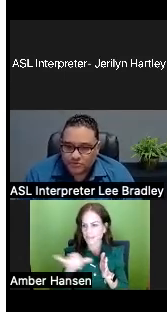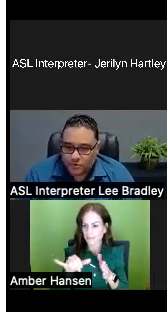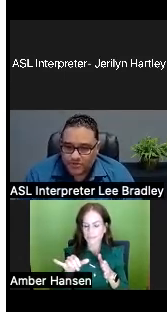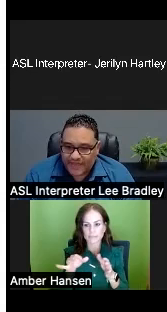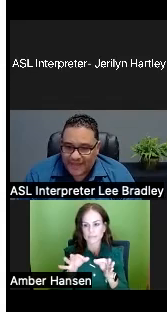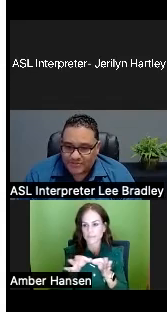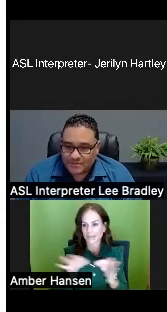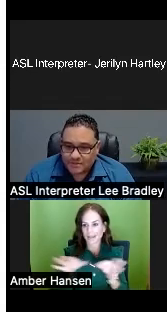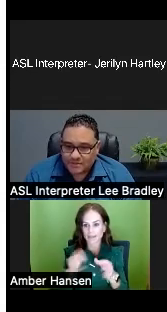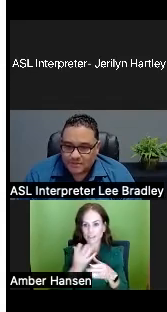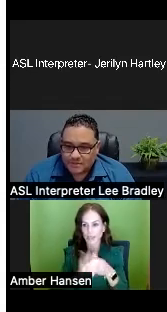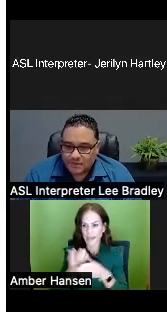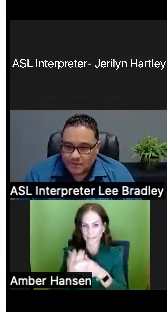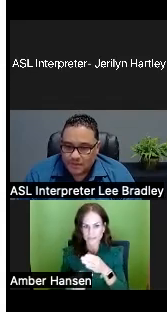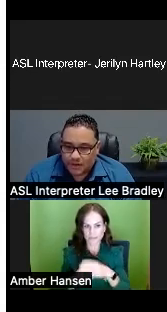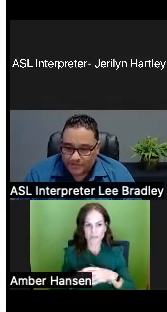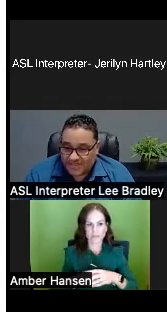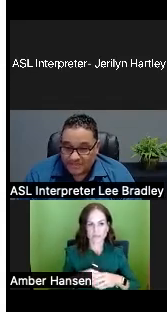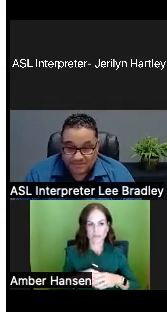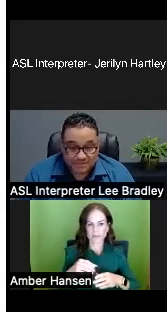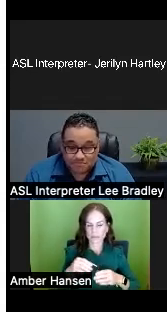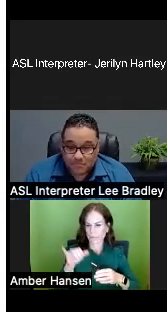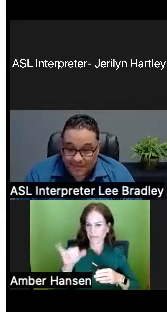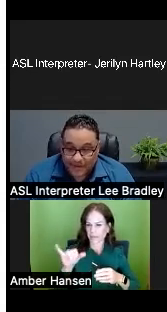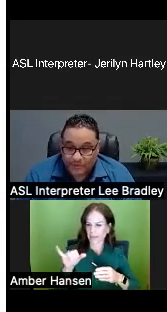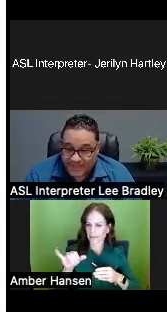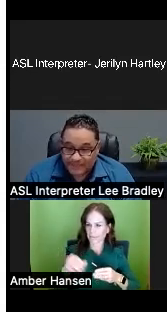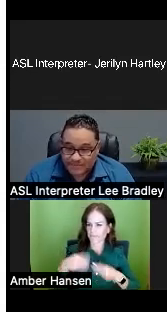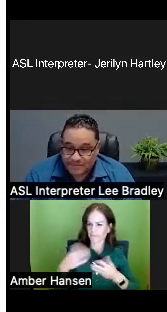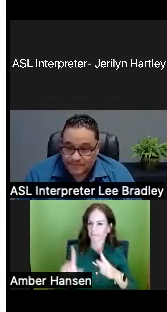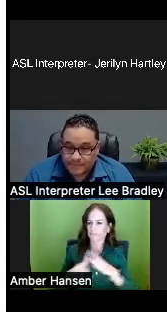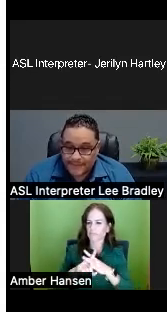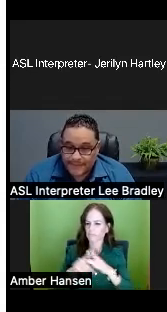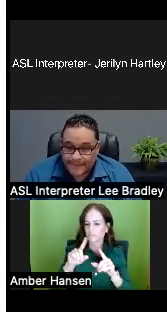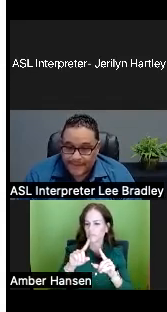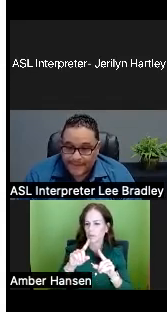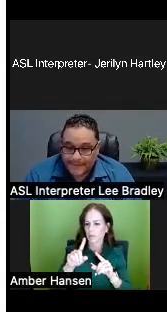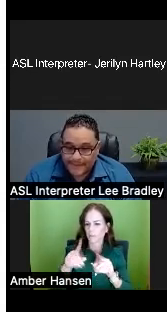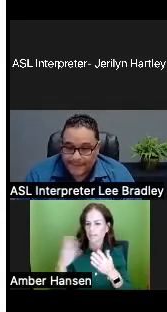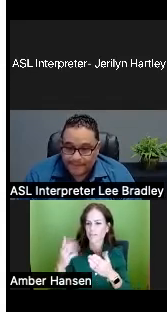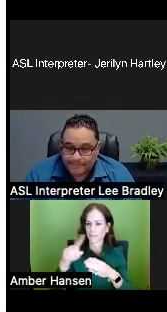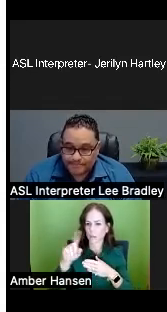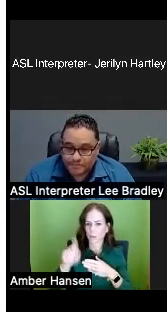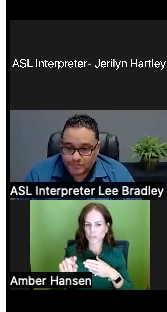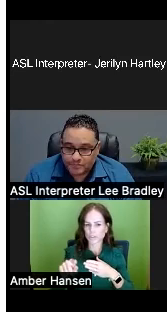So those word gaps are the same as language gaps.